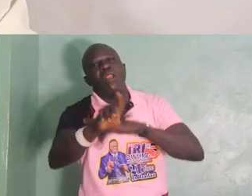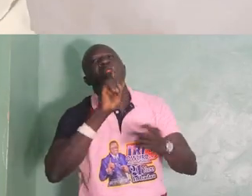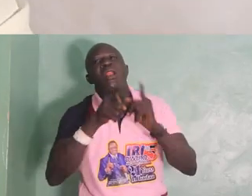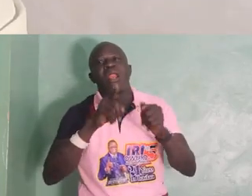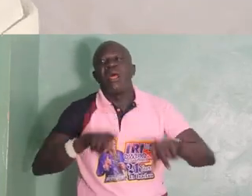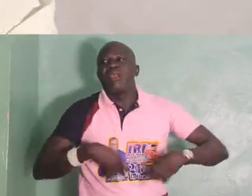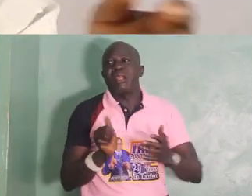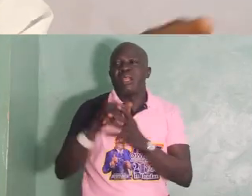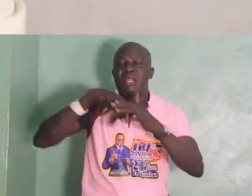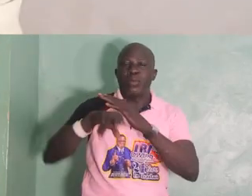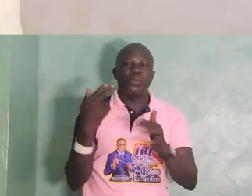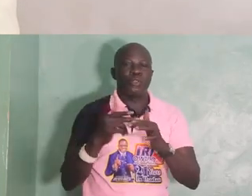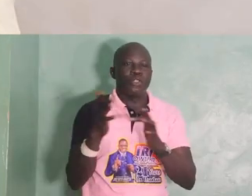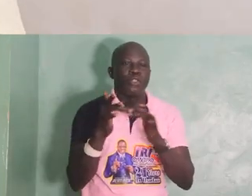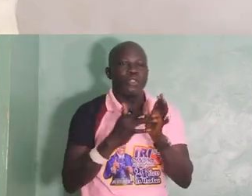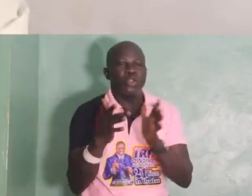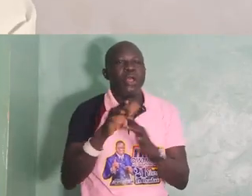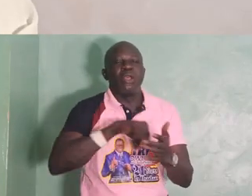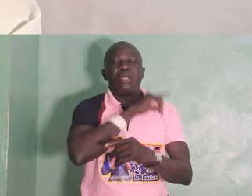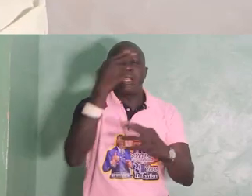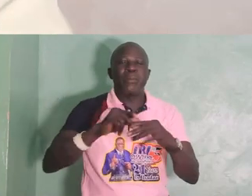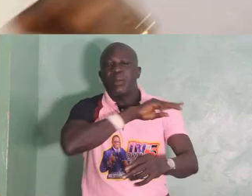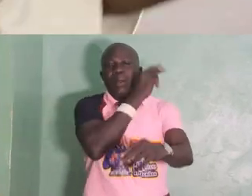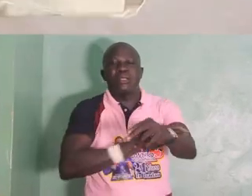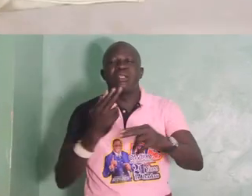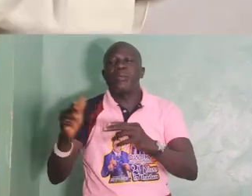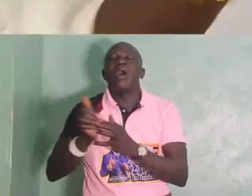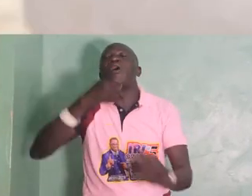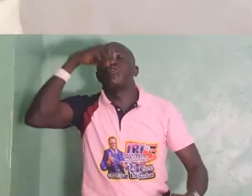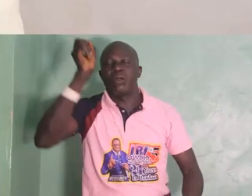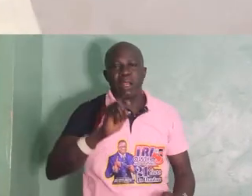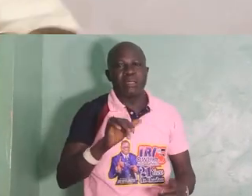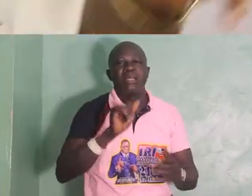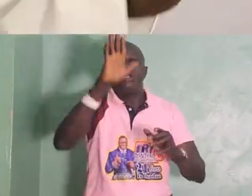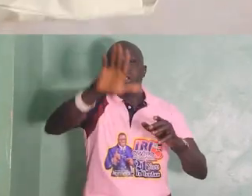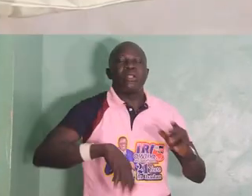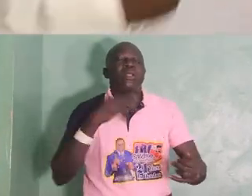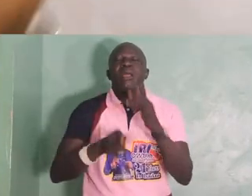talk about it tomorrow. In the name of Jesus. In the mighty name of Jesus. I authorize.